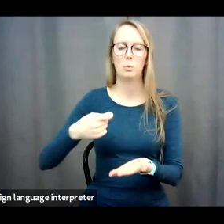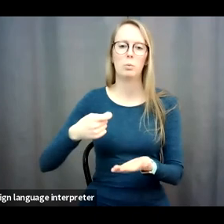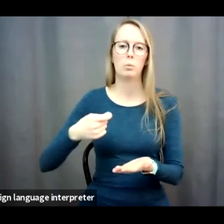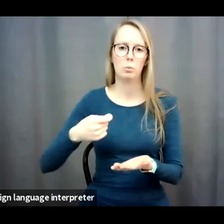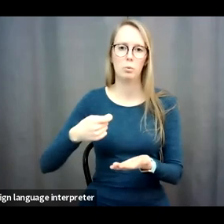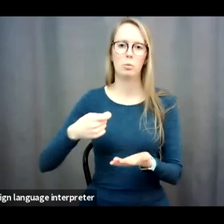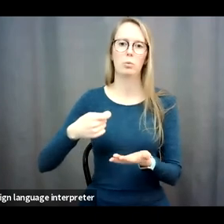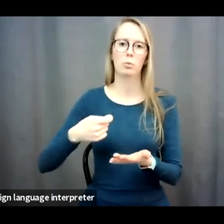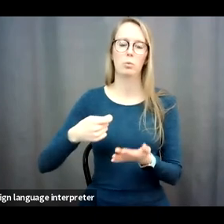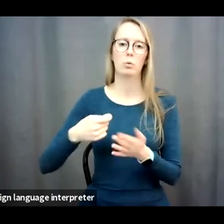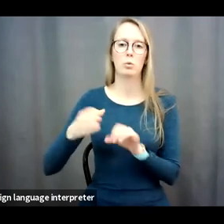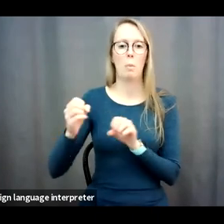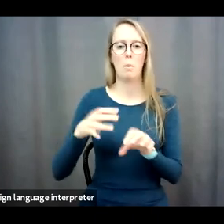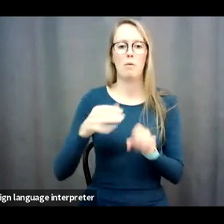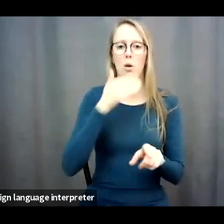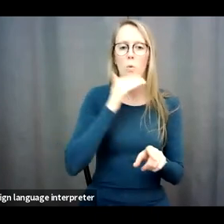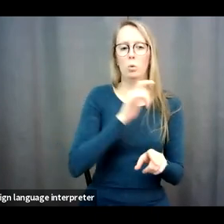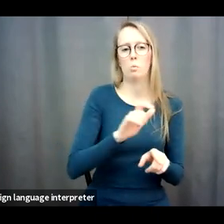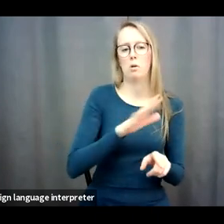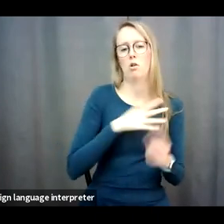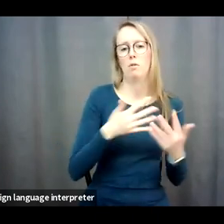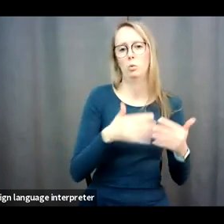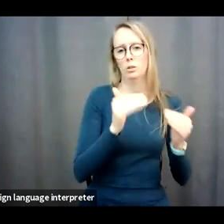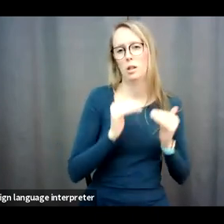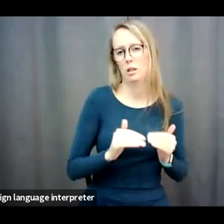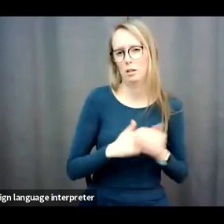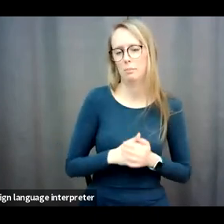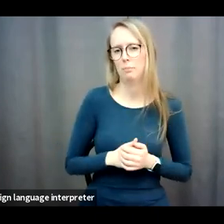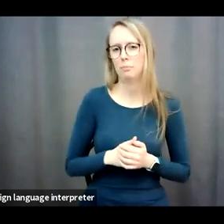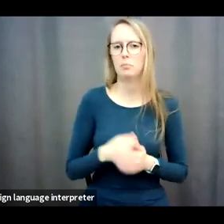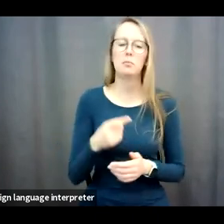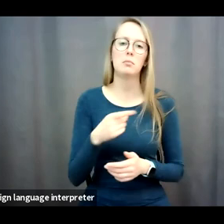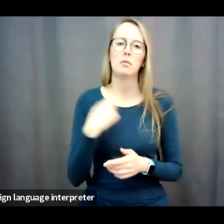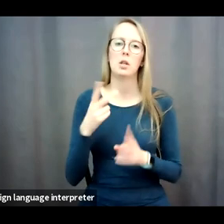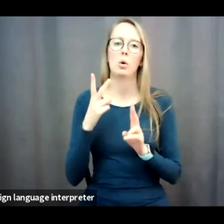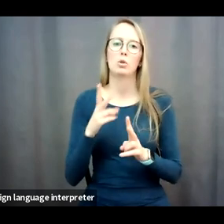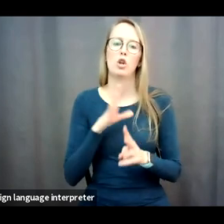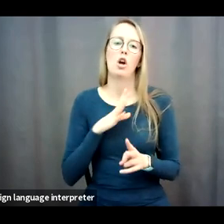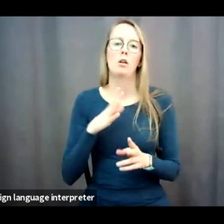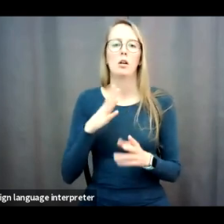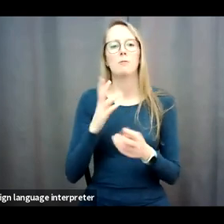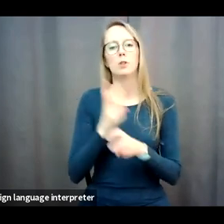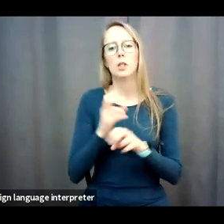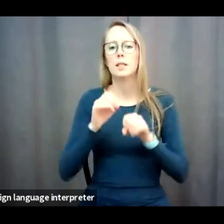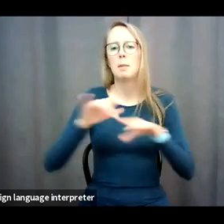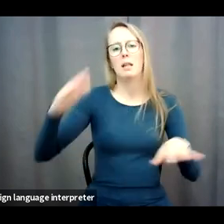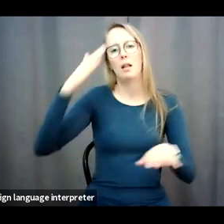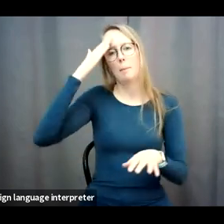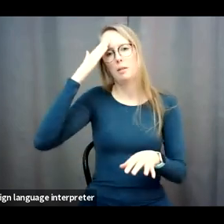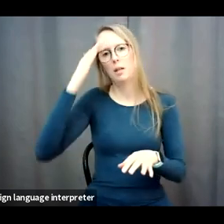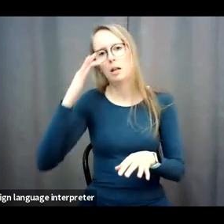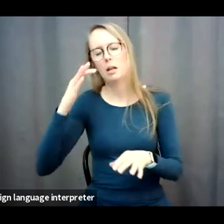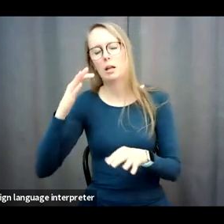which concern youth with disabilities. We also do awareness raising on what it means to